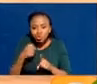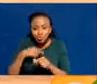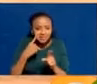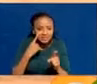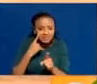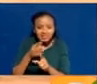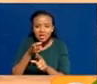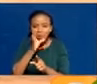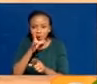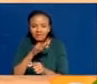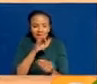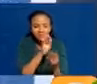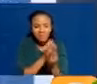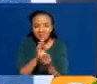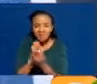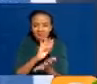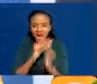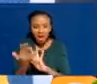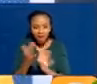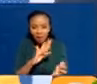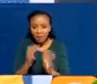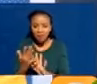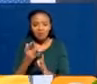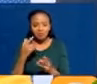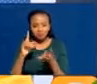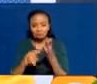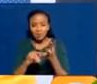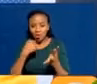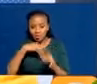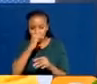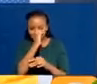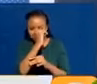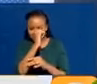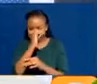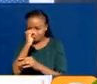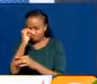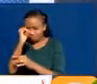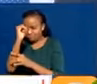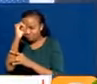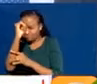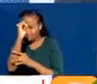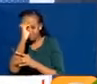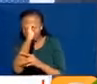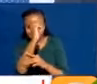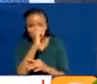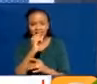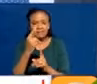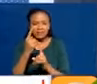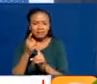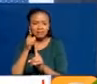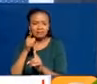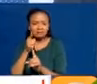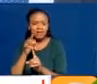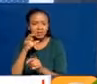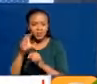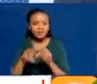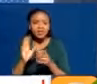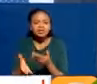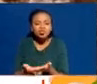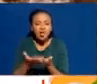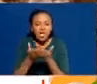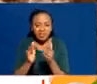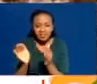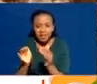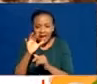protected areas. We've enhanced our surveillance of wildlife outside protected areas to reduce human-wildlife